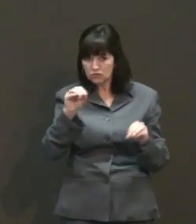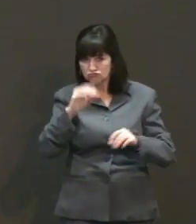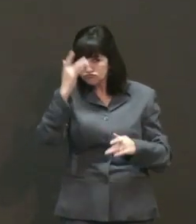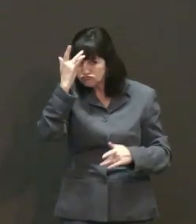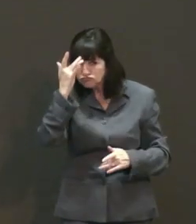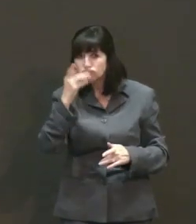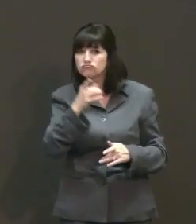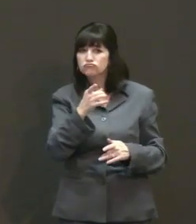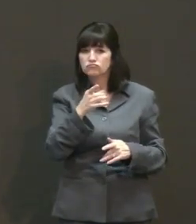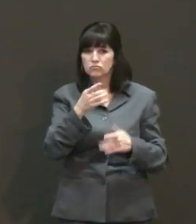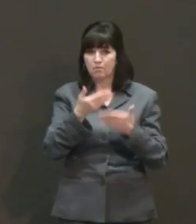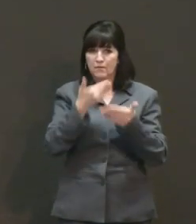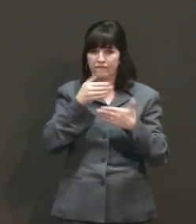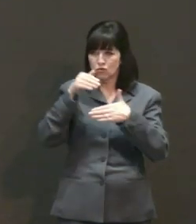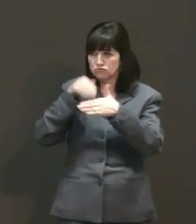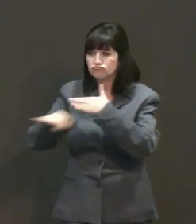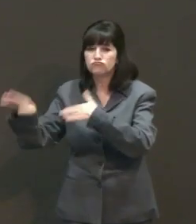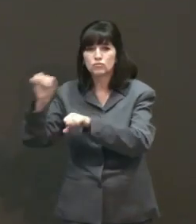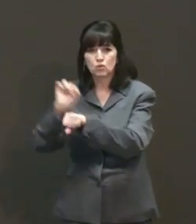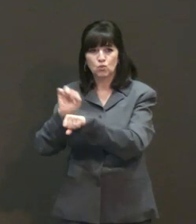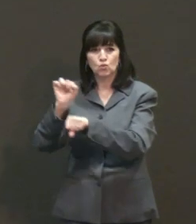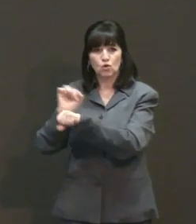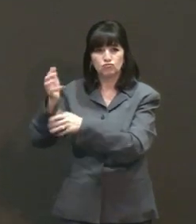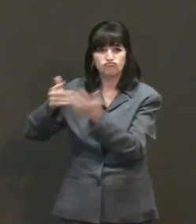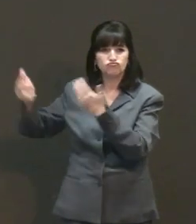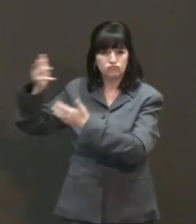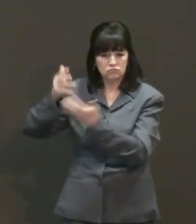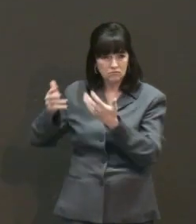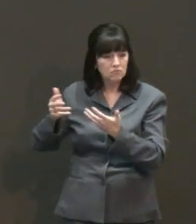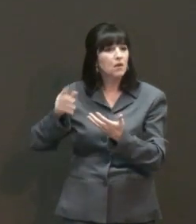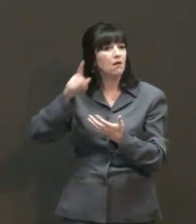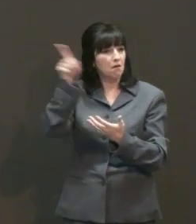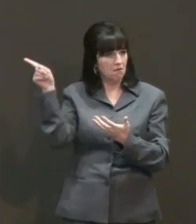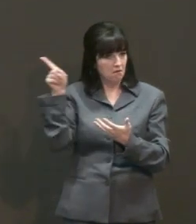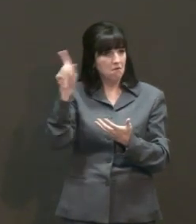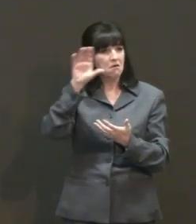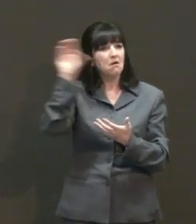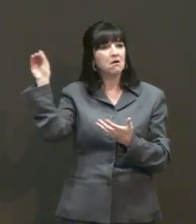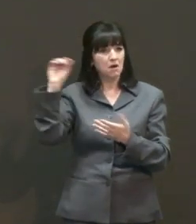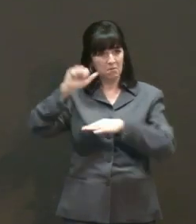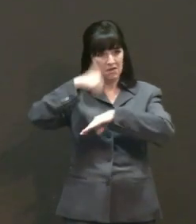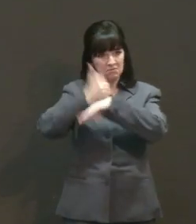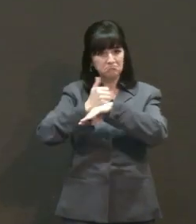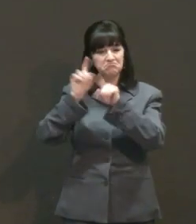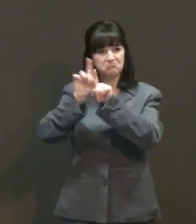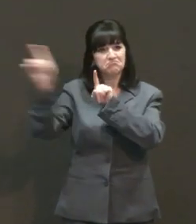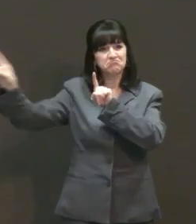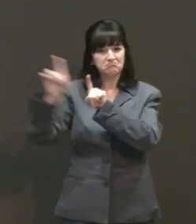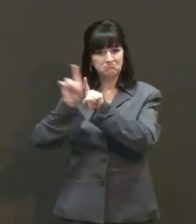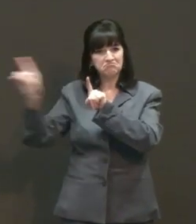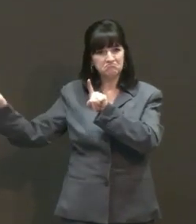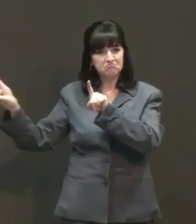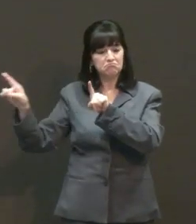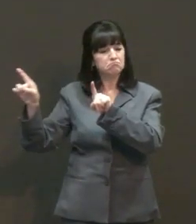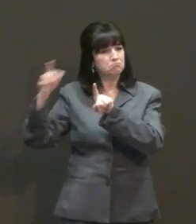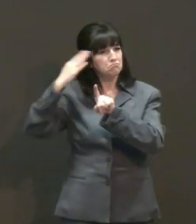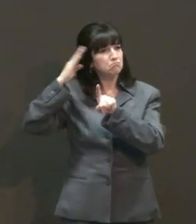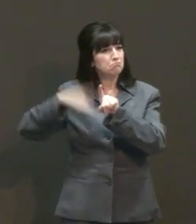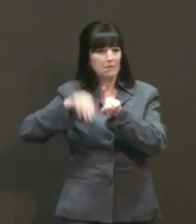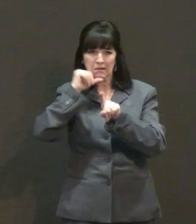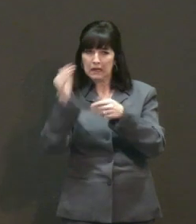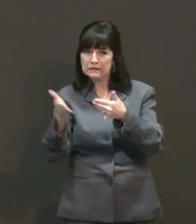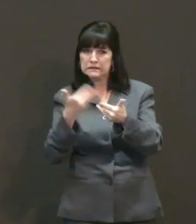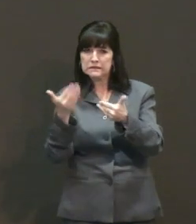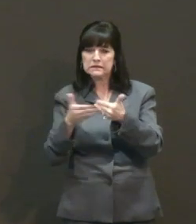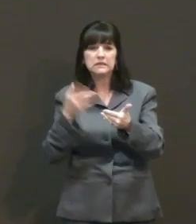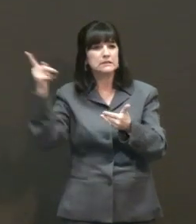and then also, as the governor was mentioning, that they can social distance while they're out at work. And we know that it's not easy, but they're working very hard